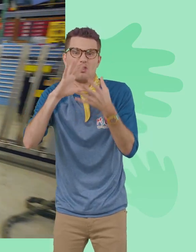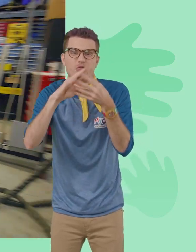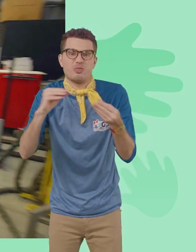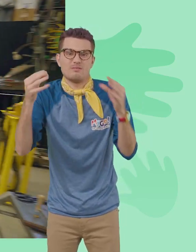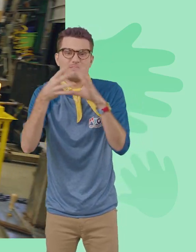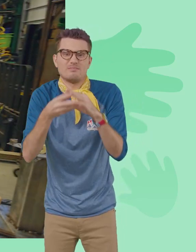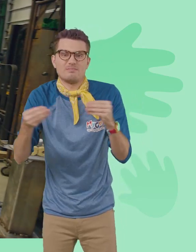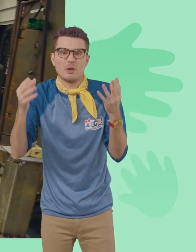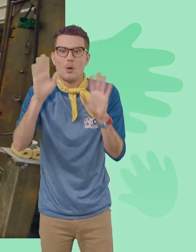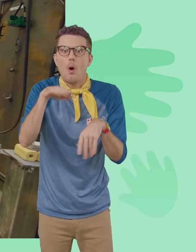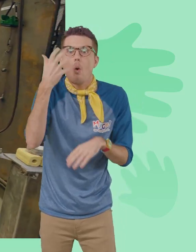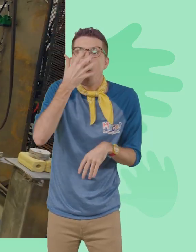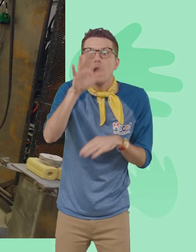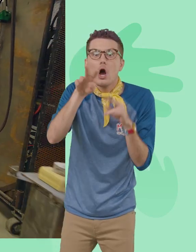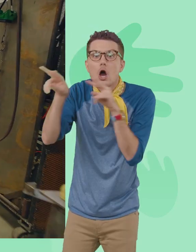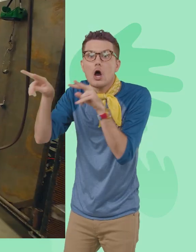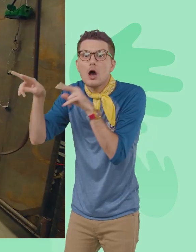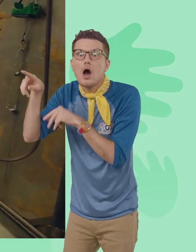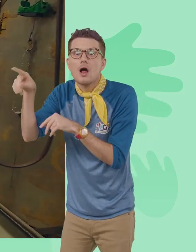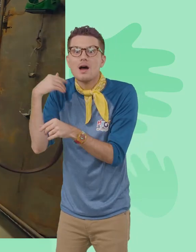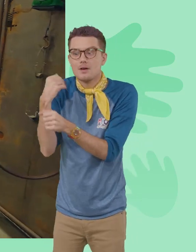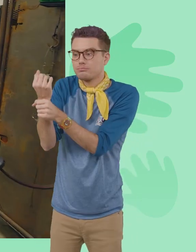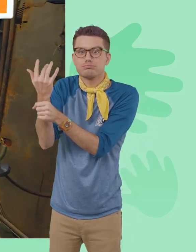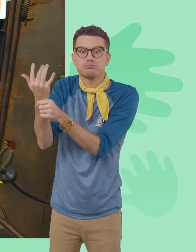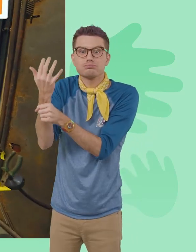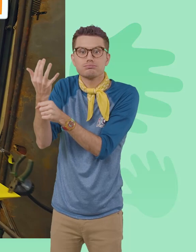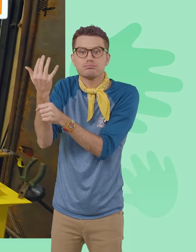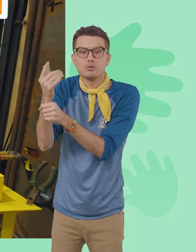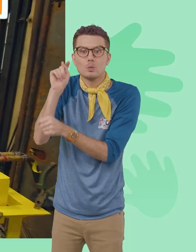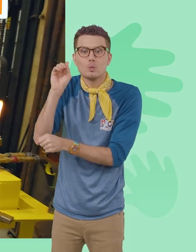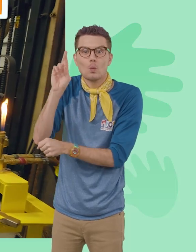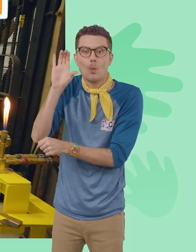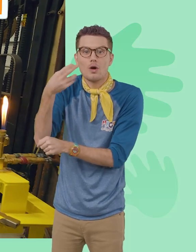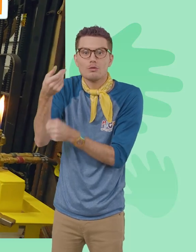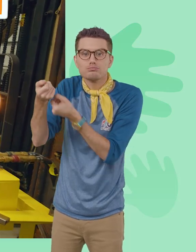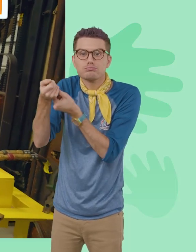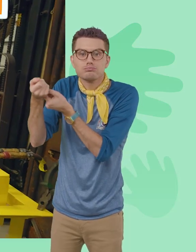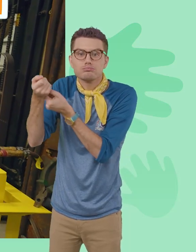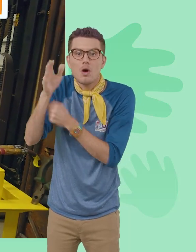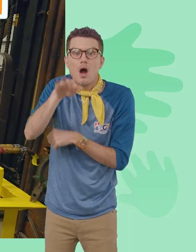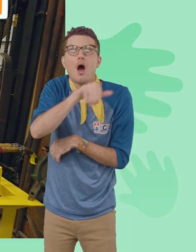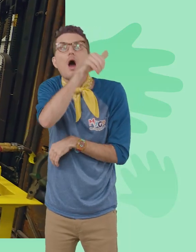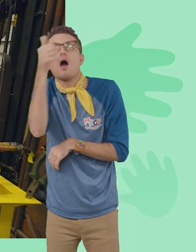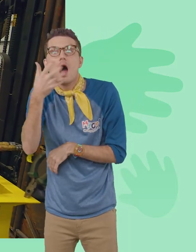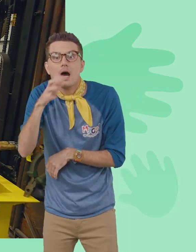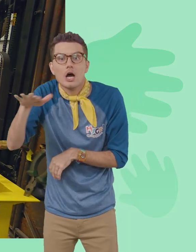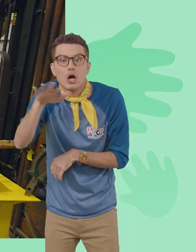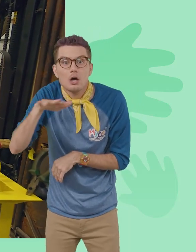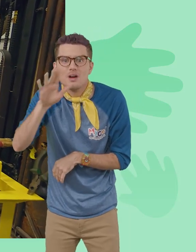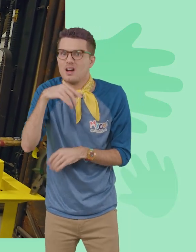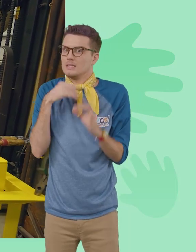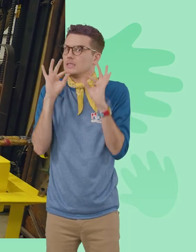Whoa! Check it out. This is a torch. Another hot area that I am definitely not going to touch.